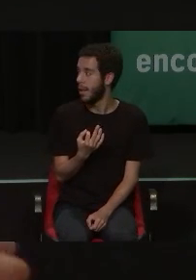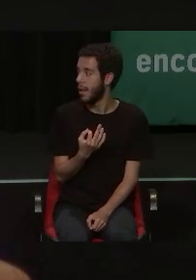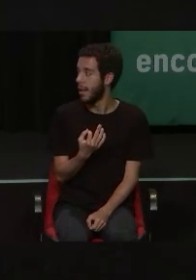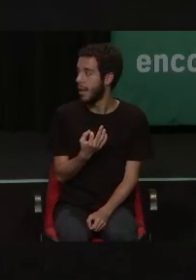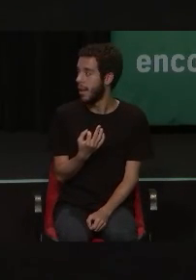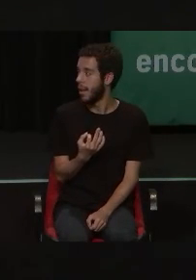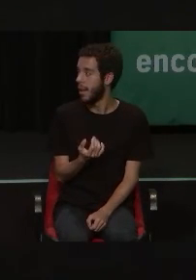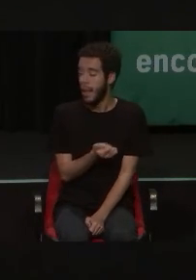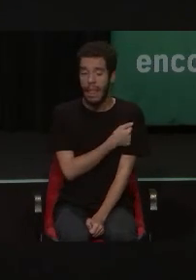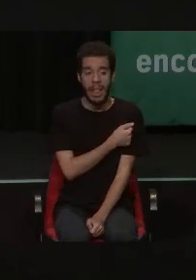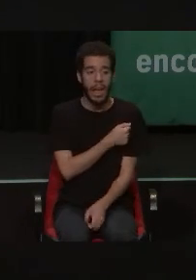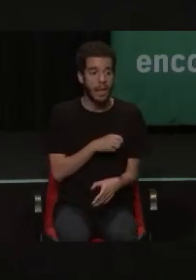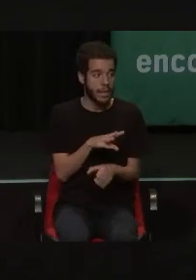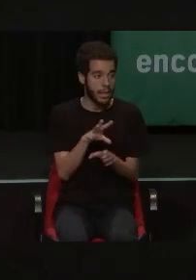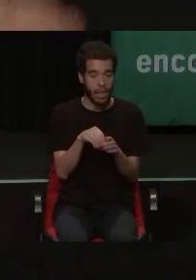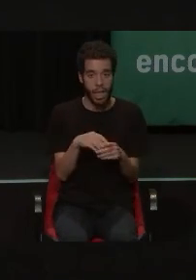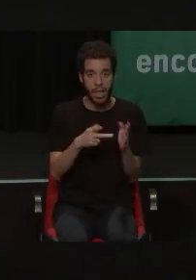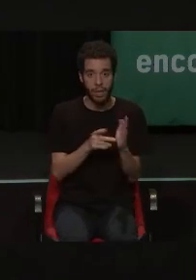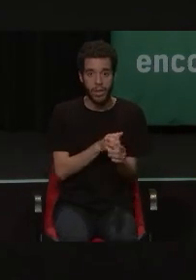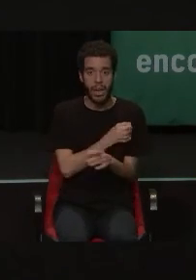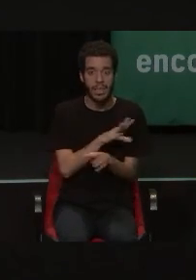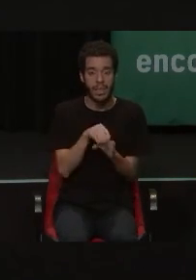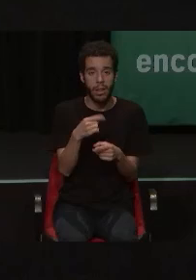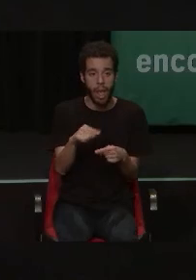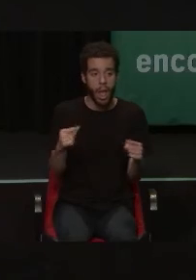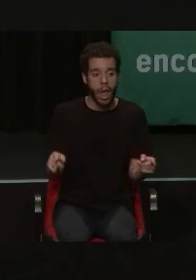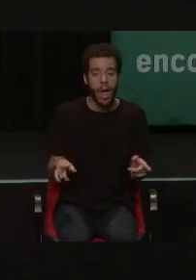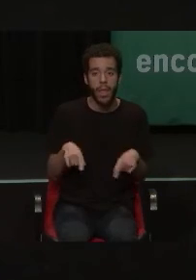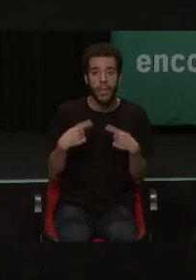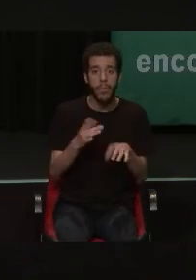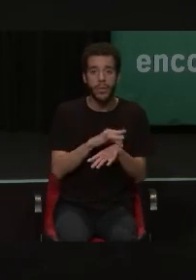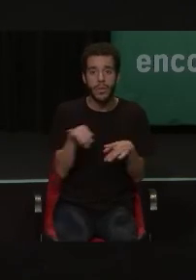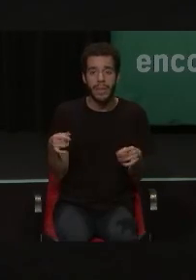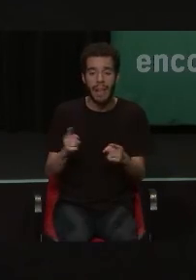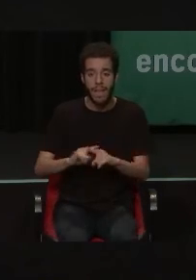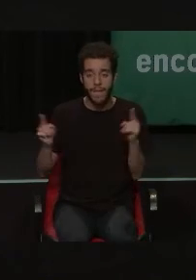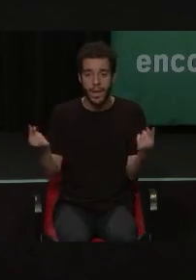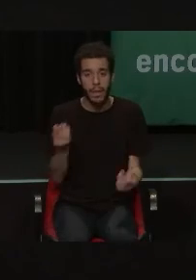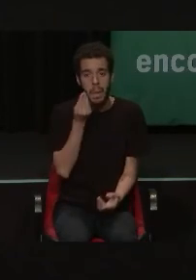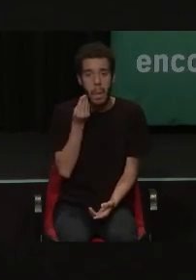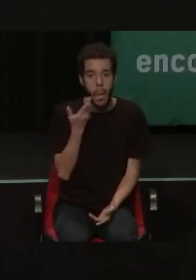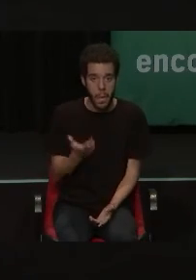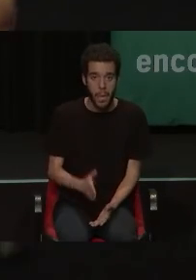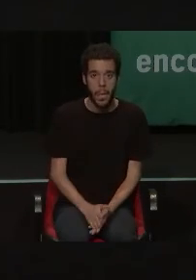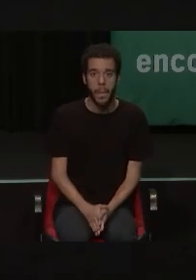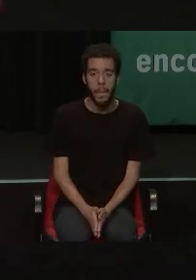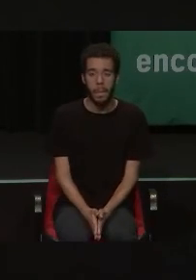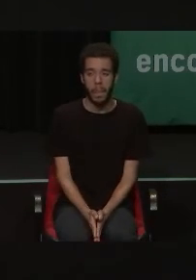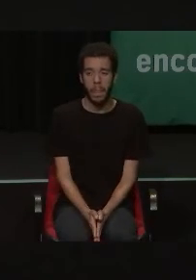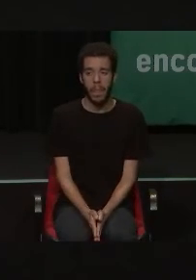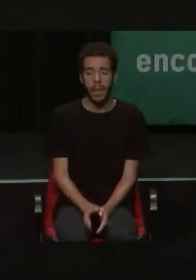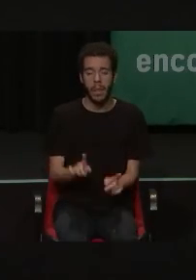But this person that you have at home did not develop at home. How is this then pursued at the